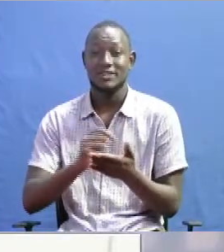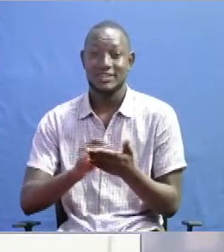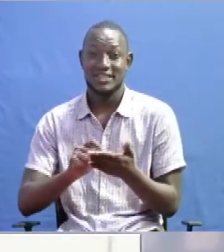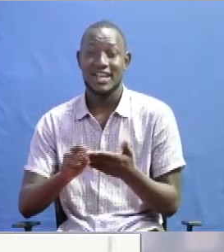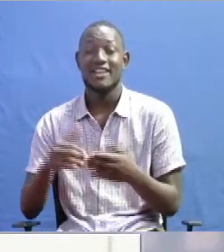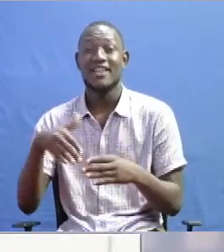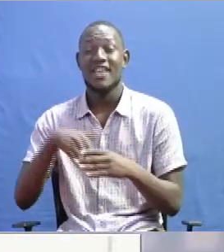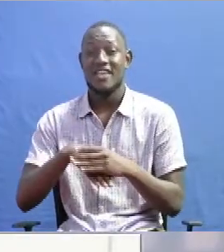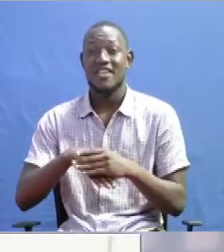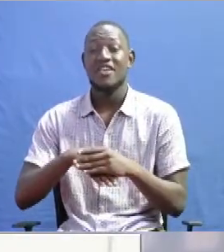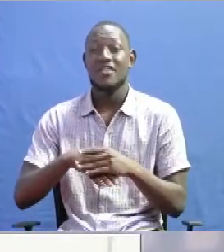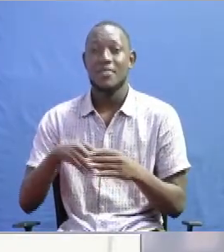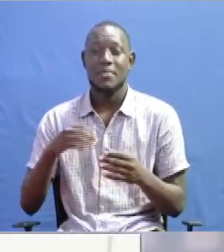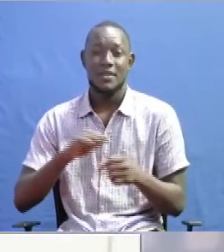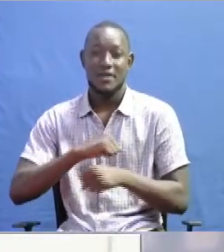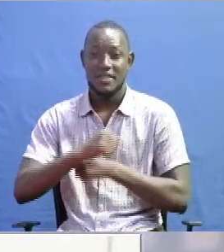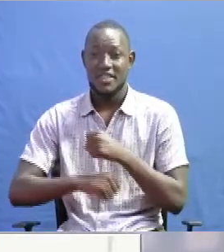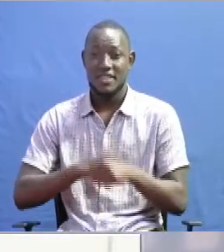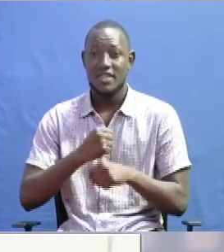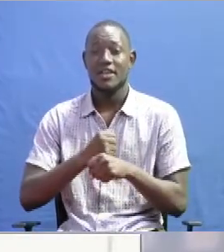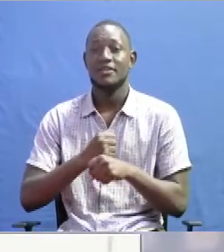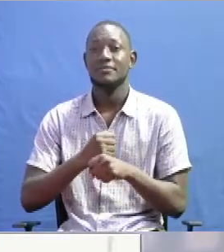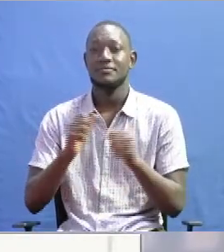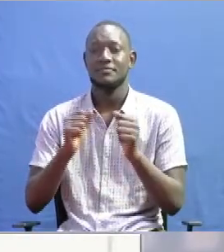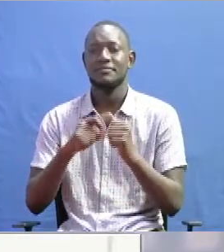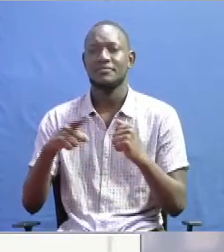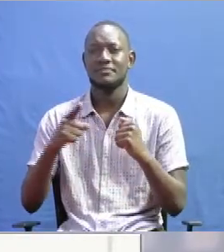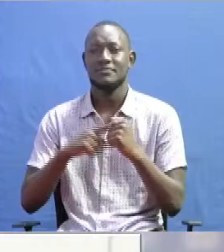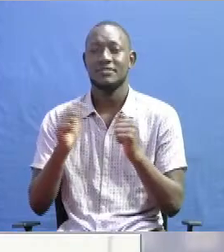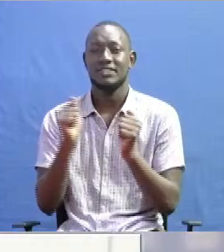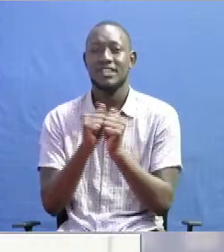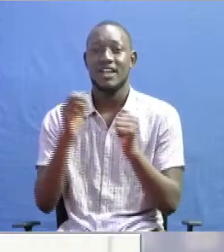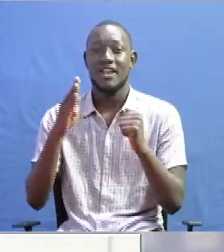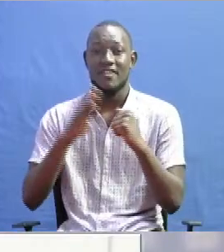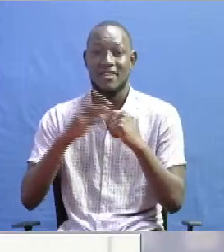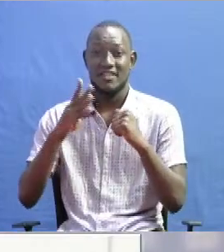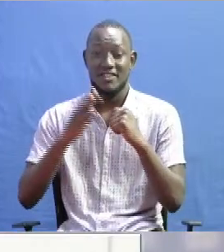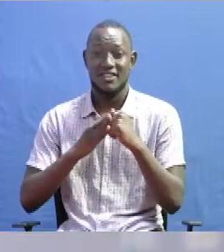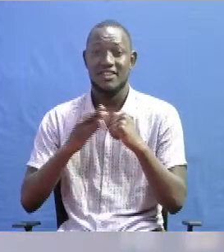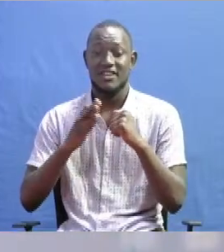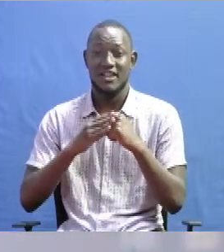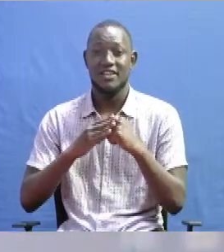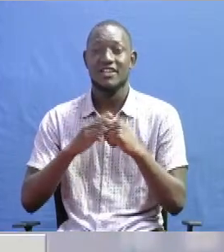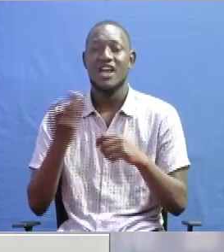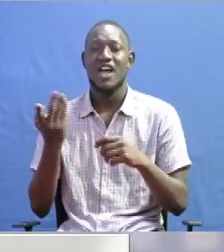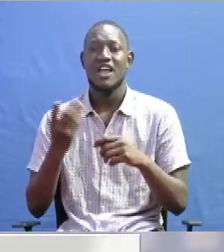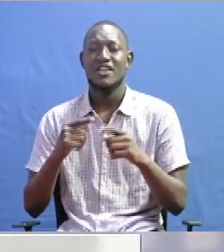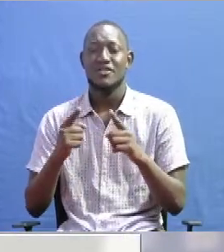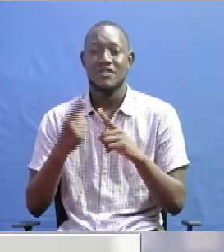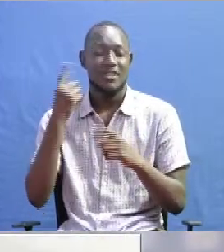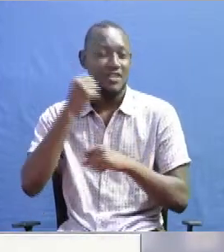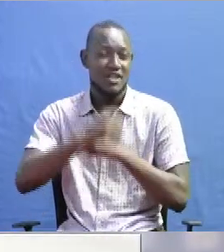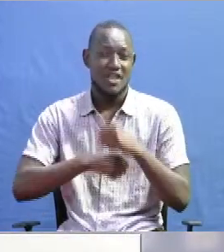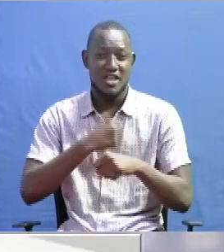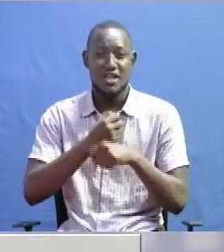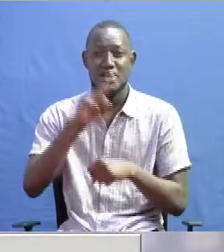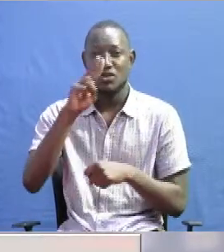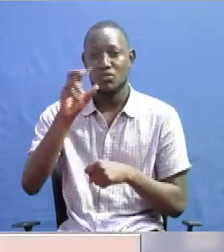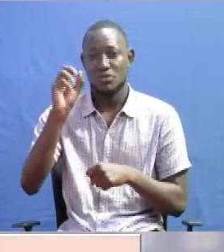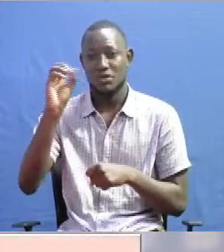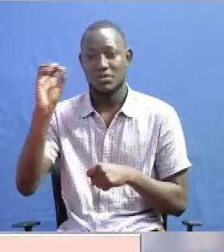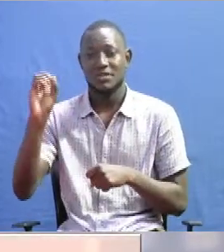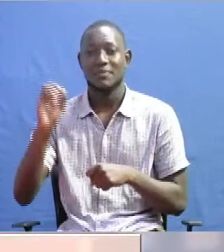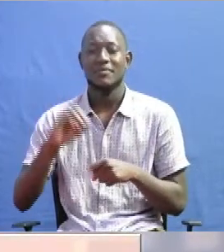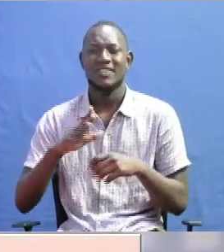actually put into action in the year 2000, that is in late July.